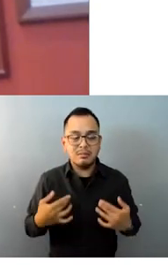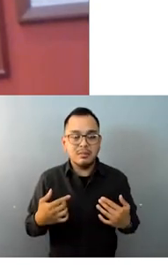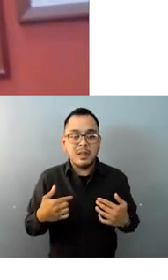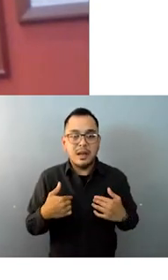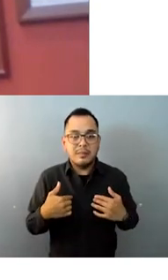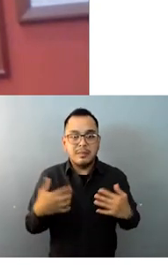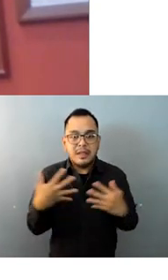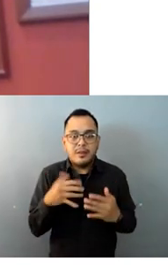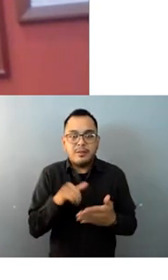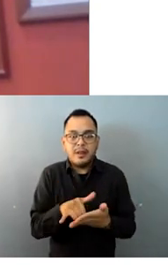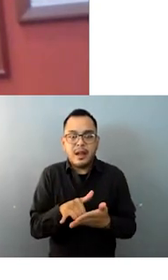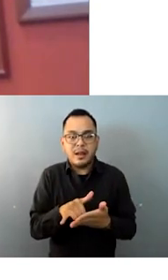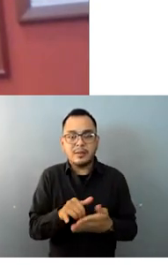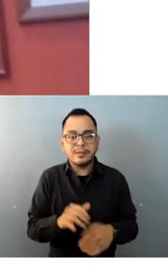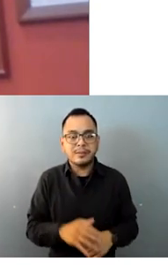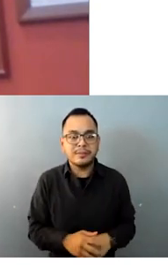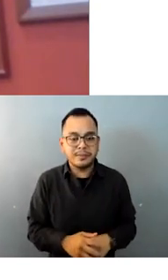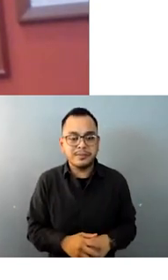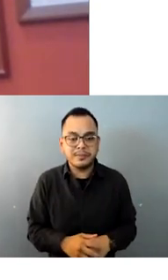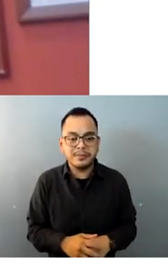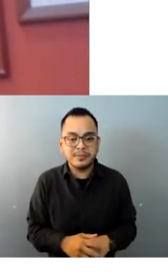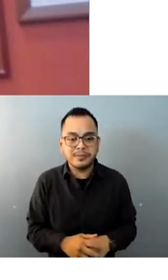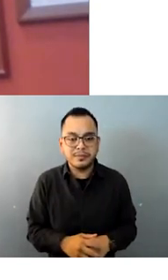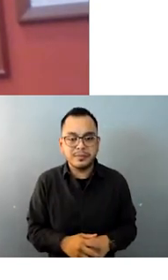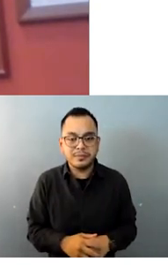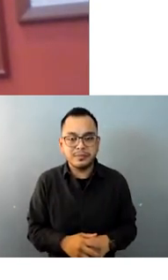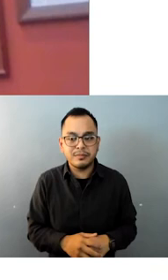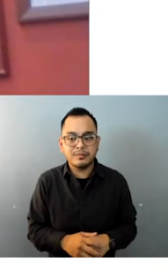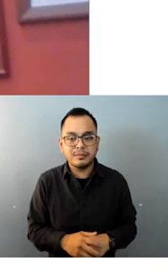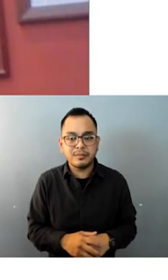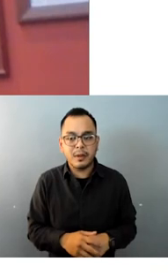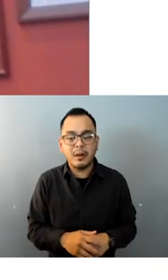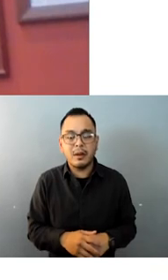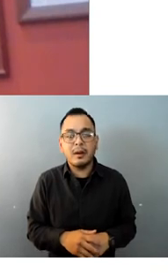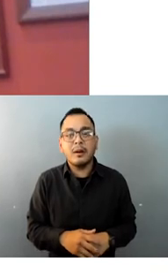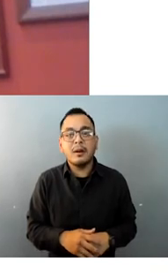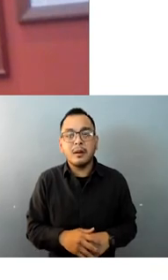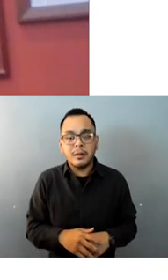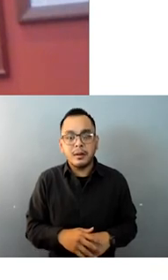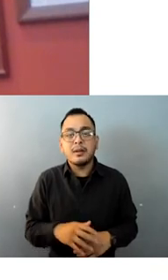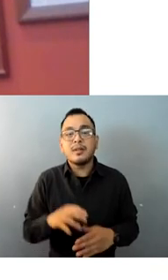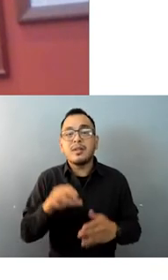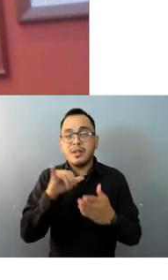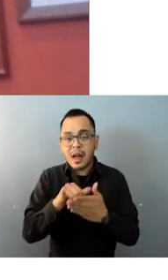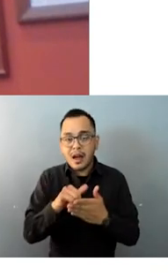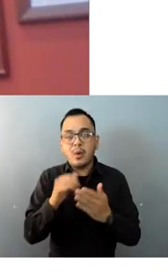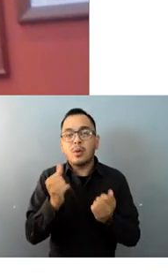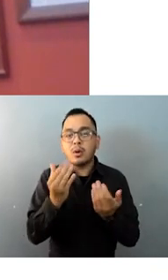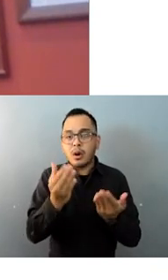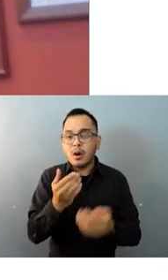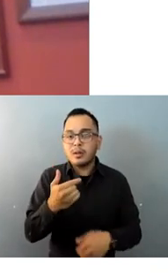You talked about hate earlier. So that leads you at times to do